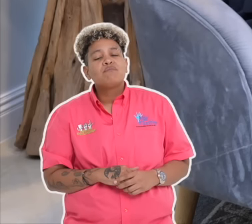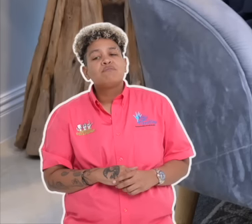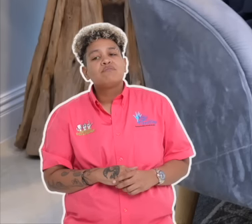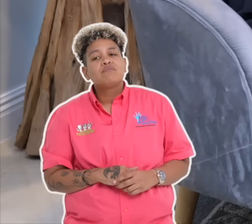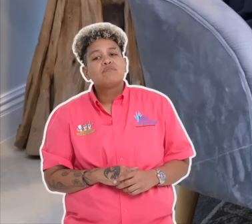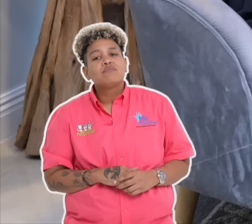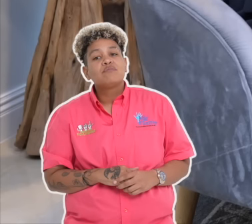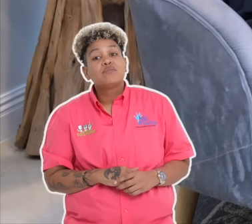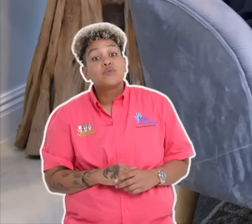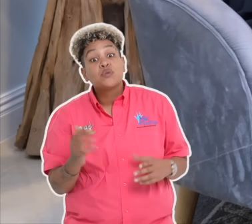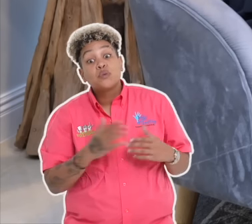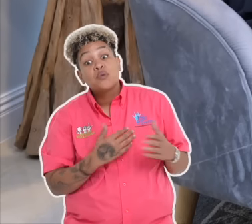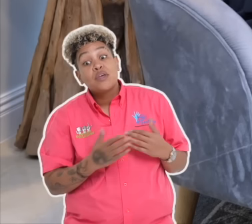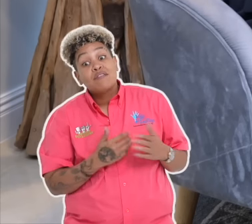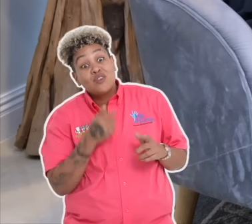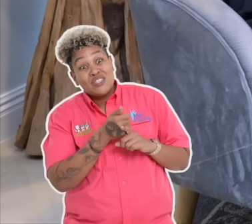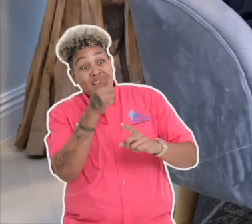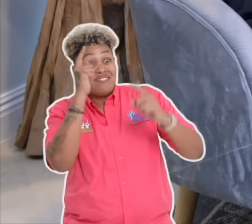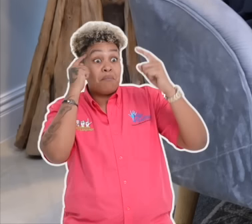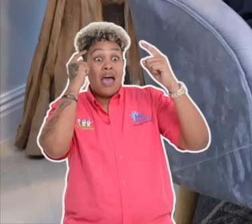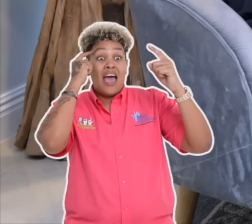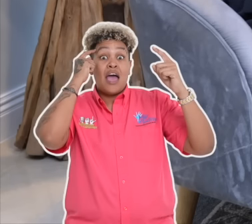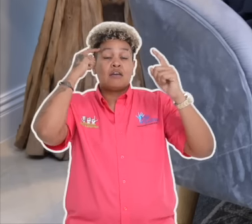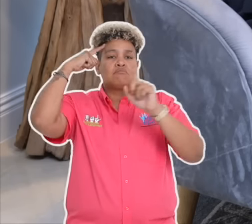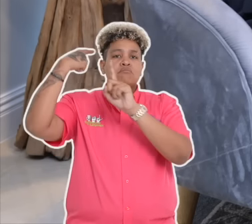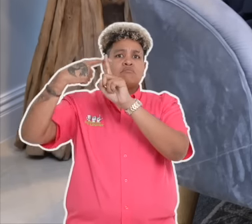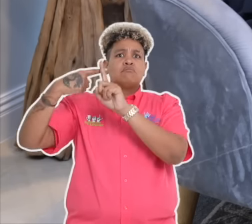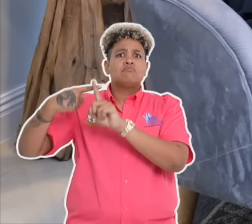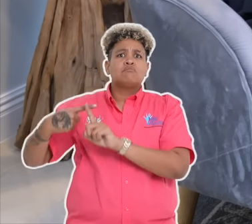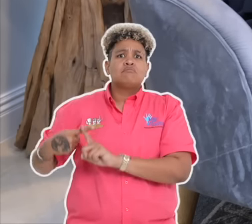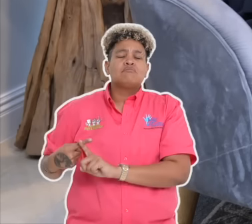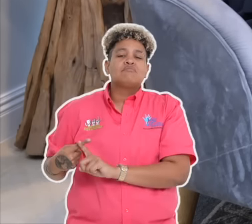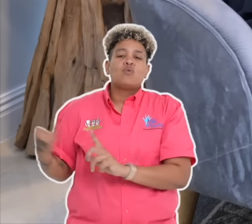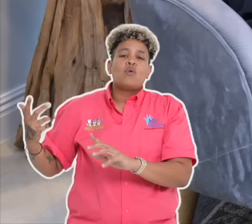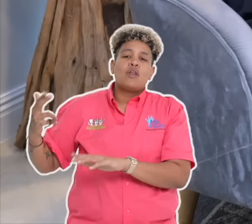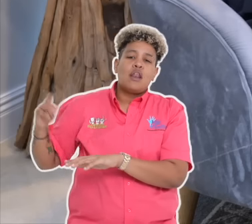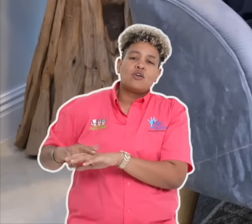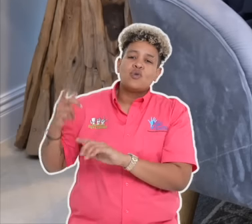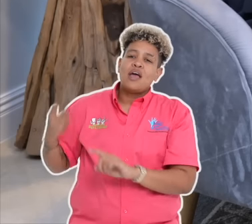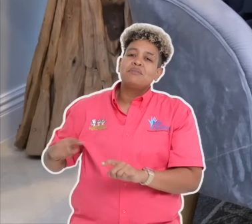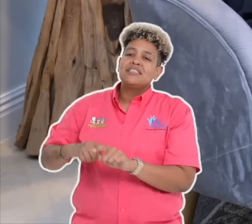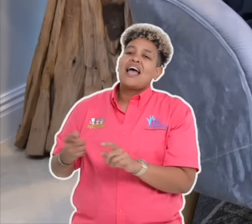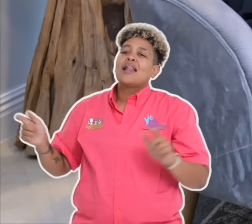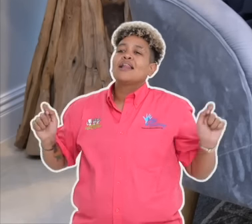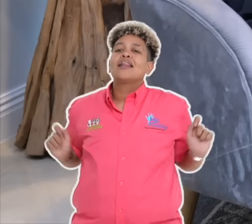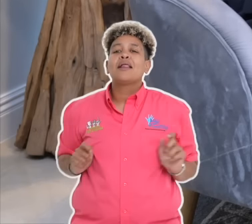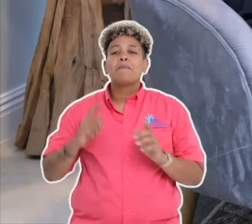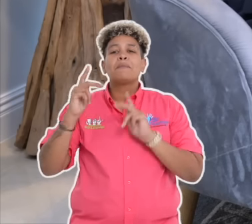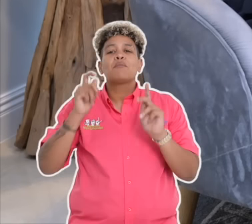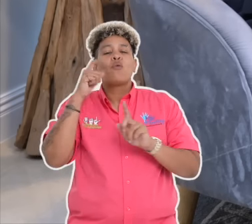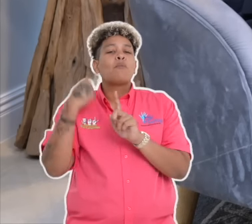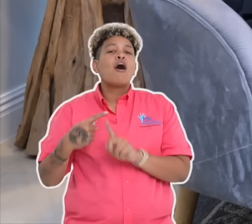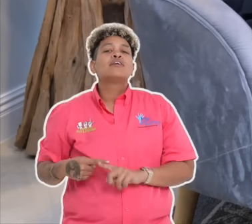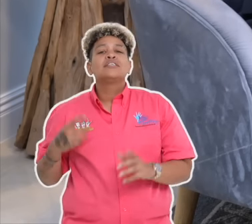So, because whenever you redirect your mind to be positive, mm-hmm. what naturally would happen, you start gravitating and people